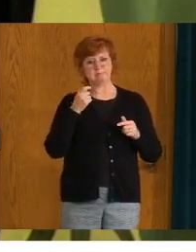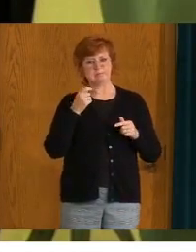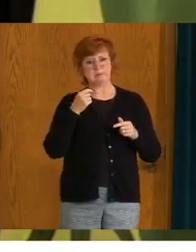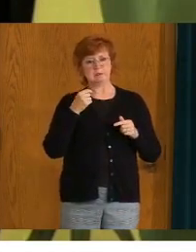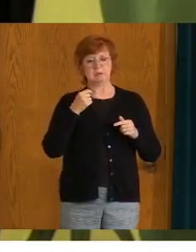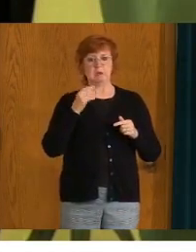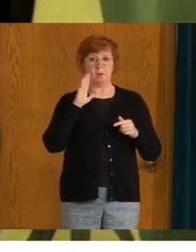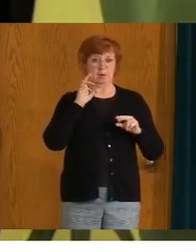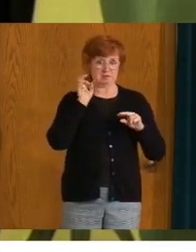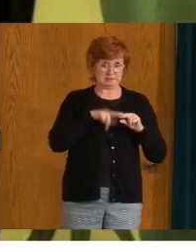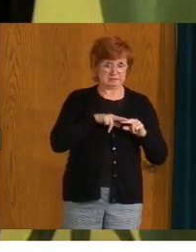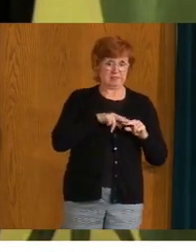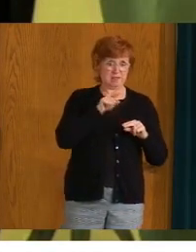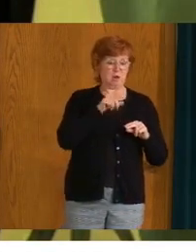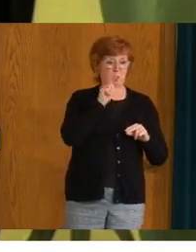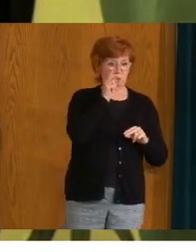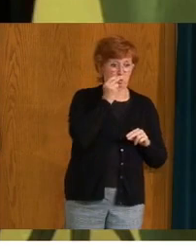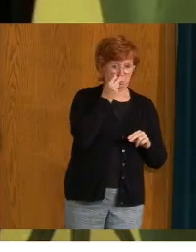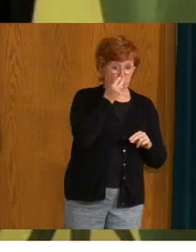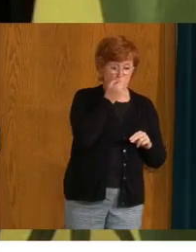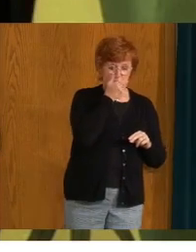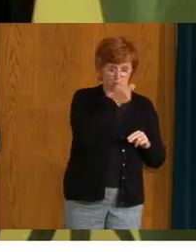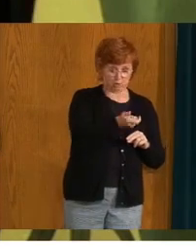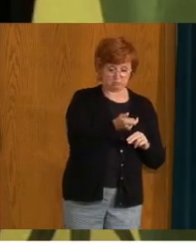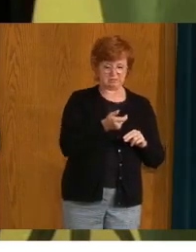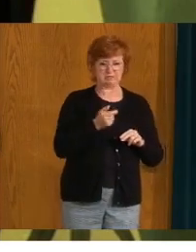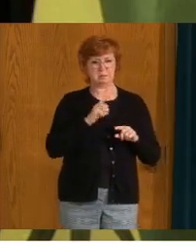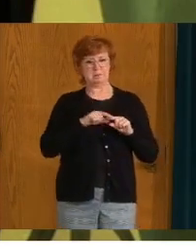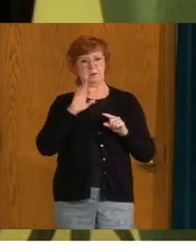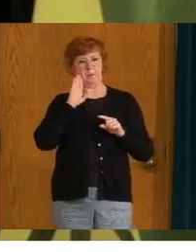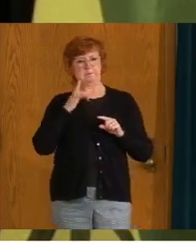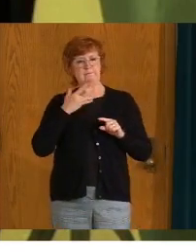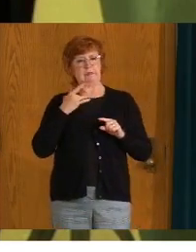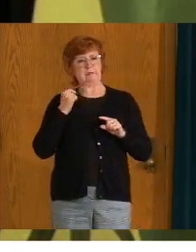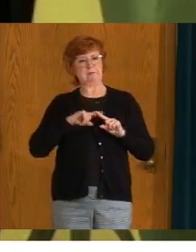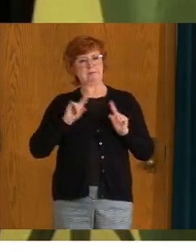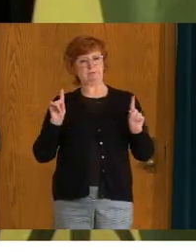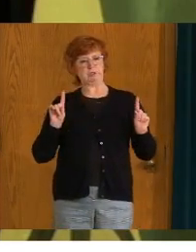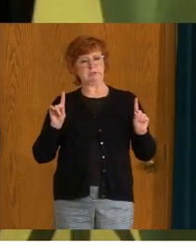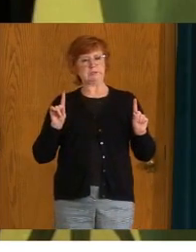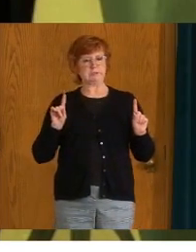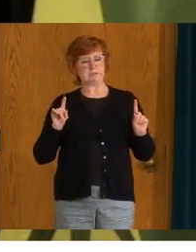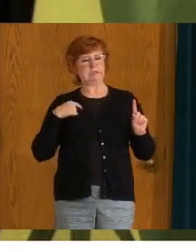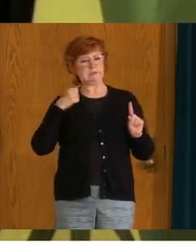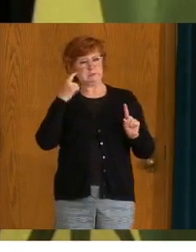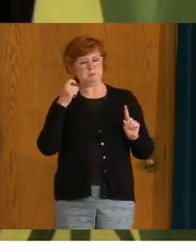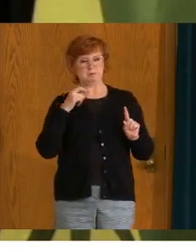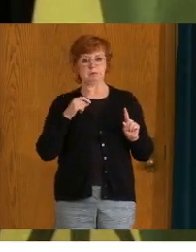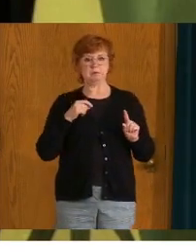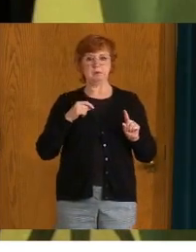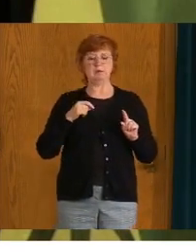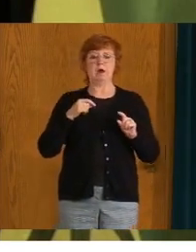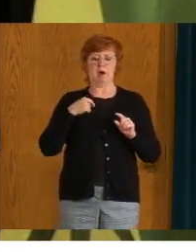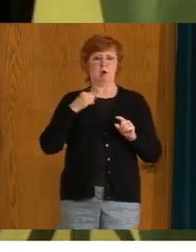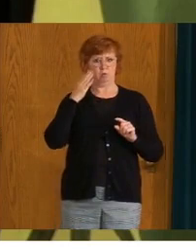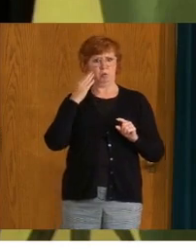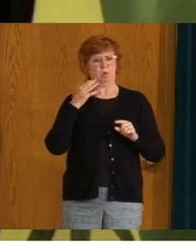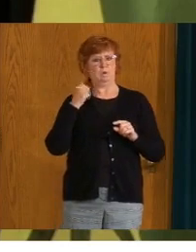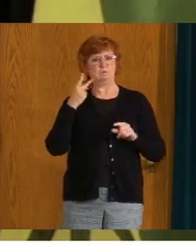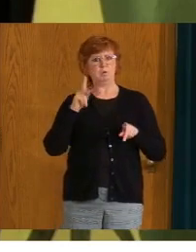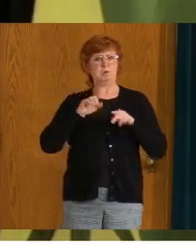be the same, but somewhat different. I'm certain that there will be some people that will be wearing masks, although it won't be required, and that should